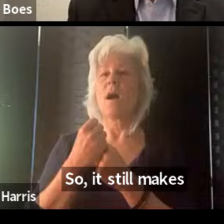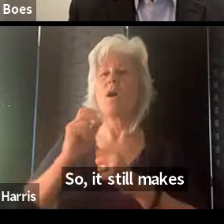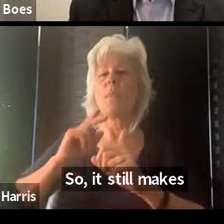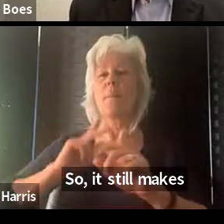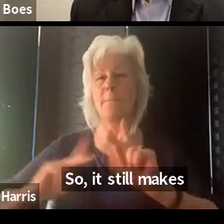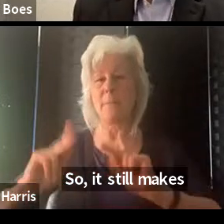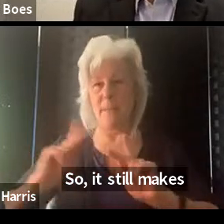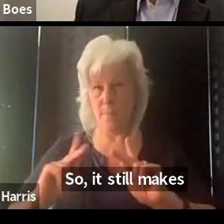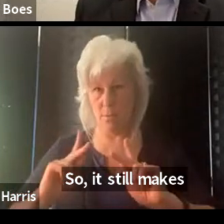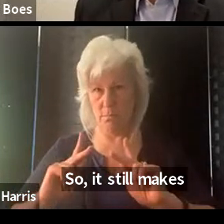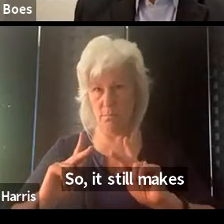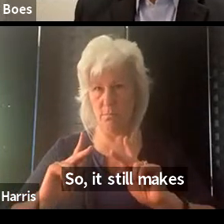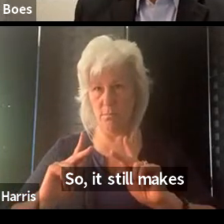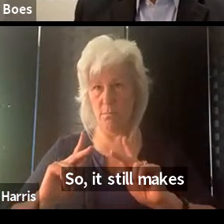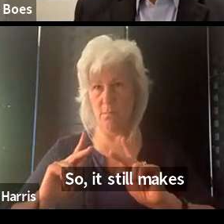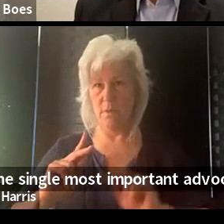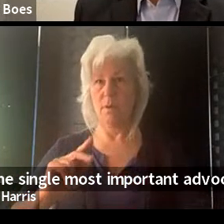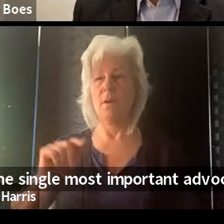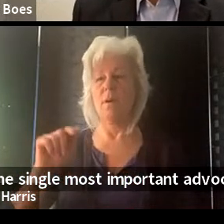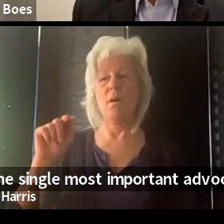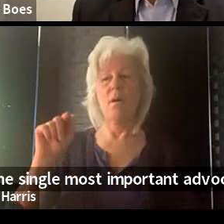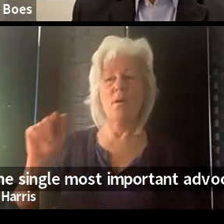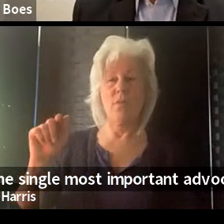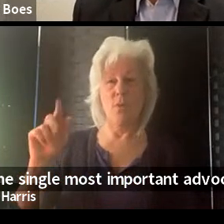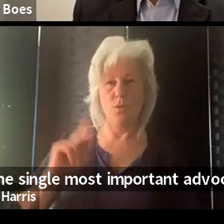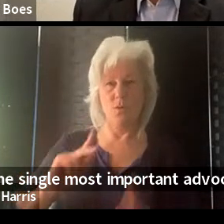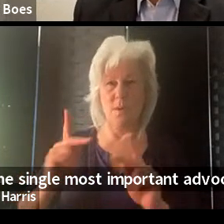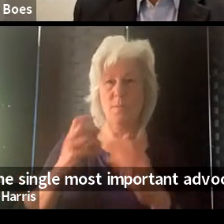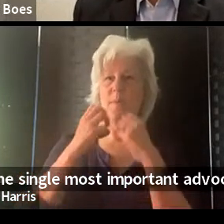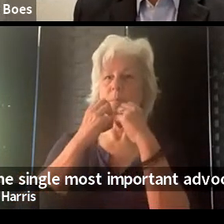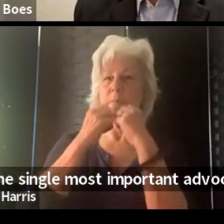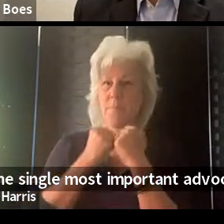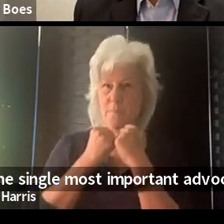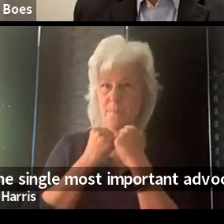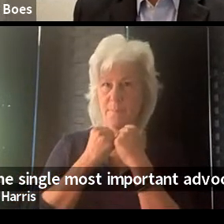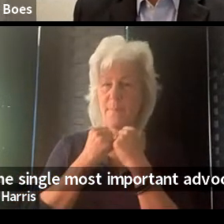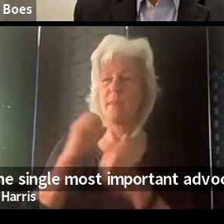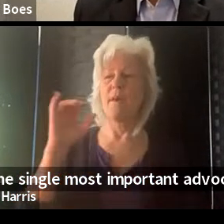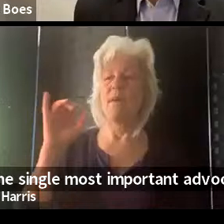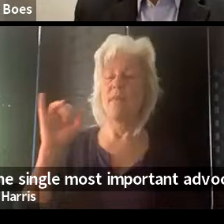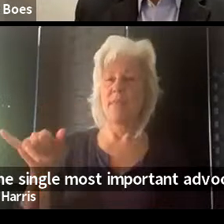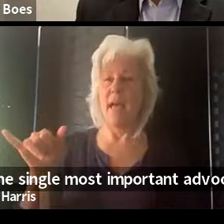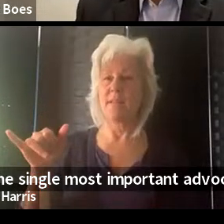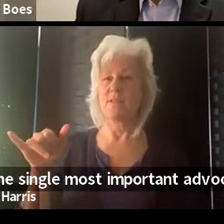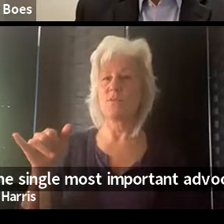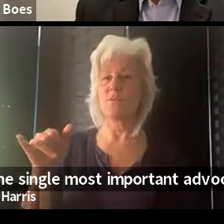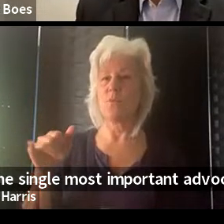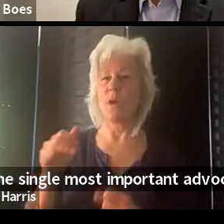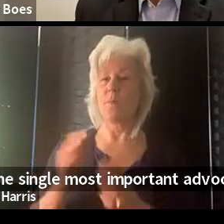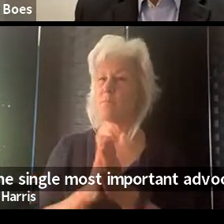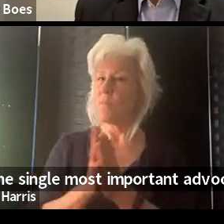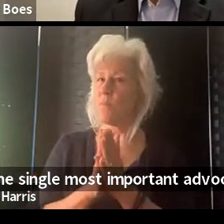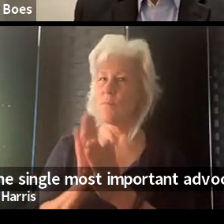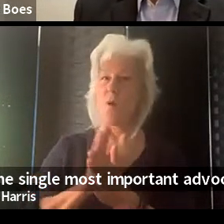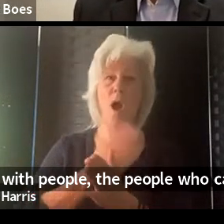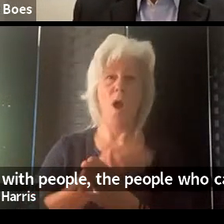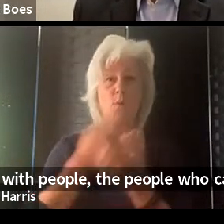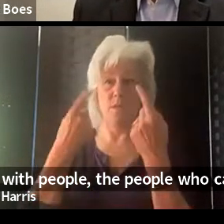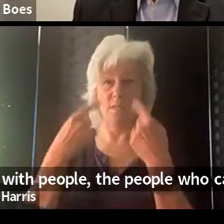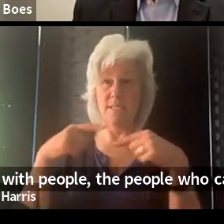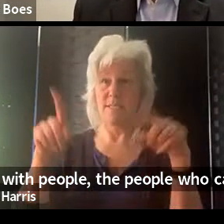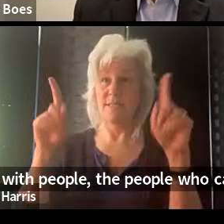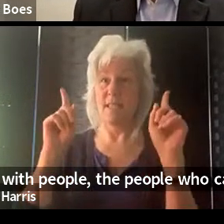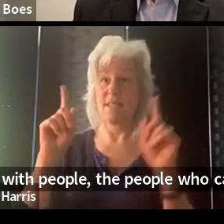the people who care. And that's what drove our success from the very beginning. It